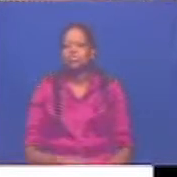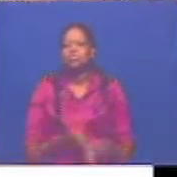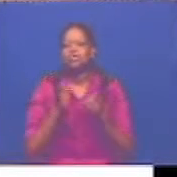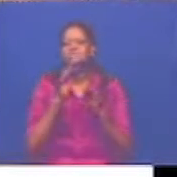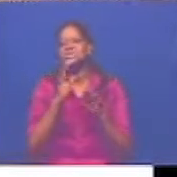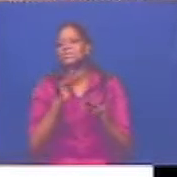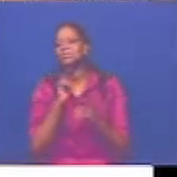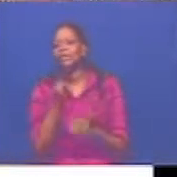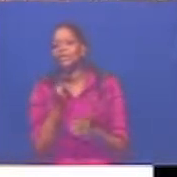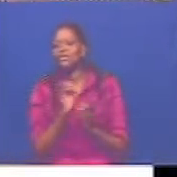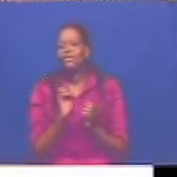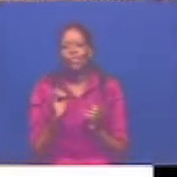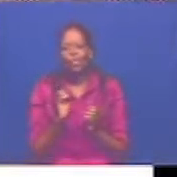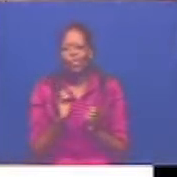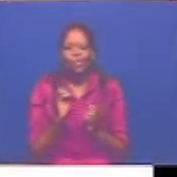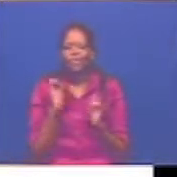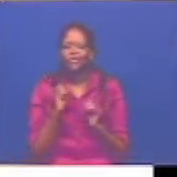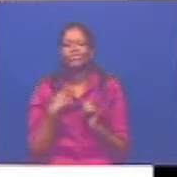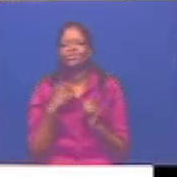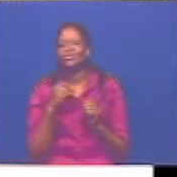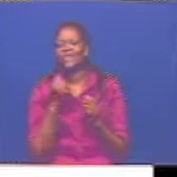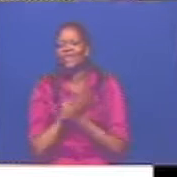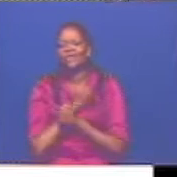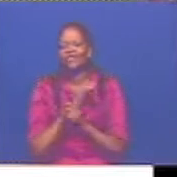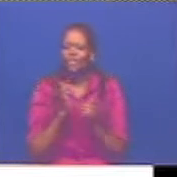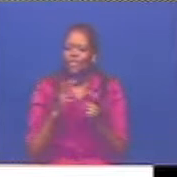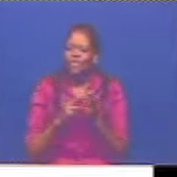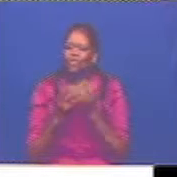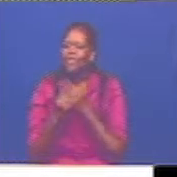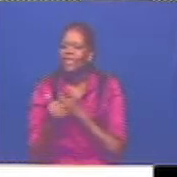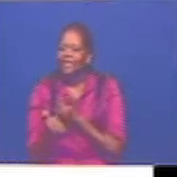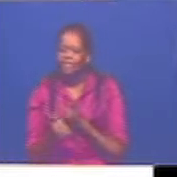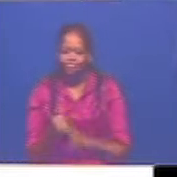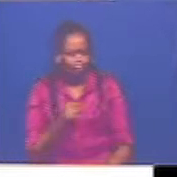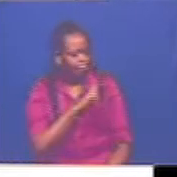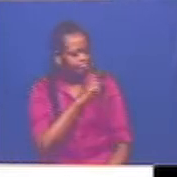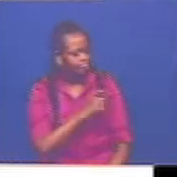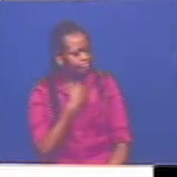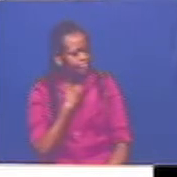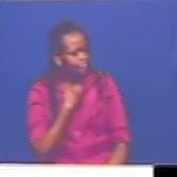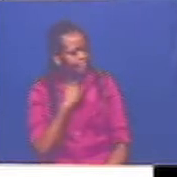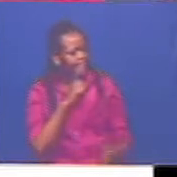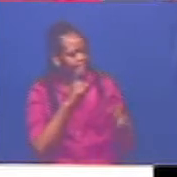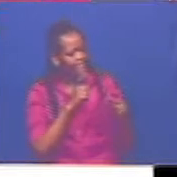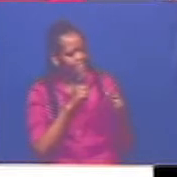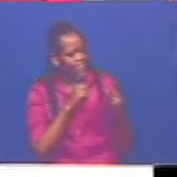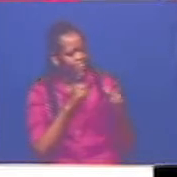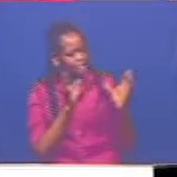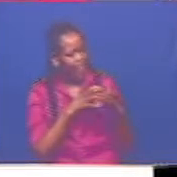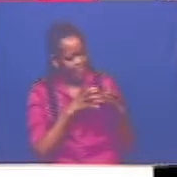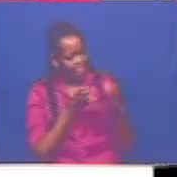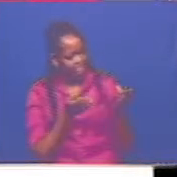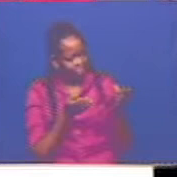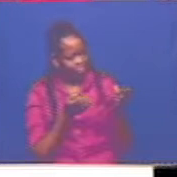ngoma ndo zina trend sasa. Hizi zetu watu. So squeeze. But here's a question. Yes. You see the media companies media